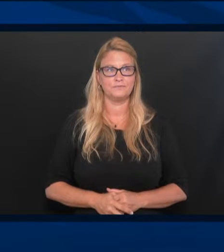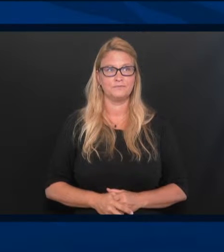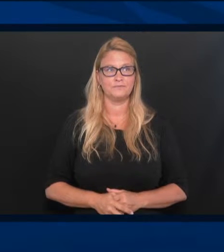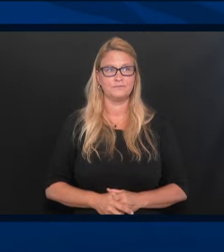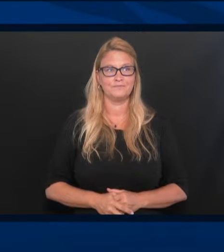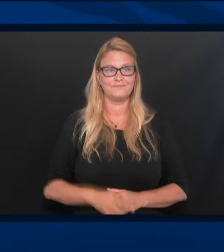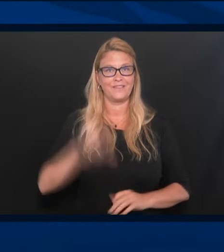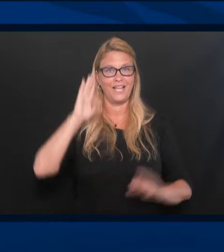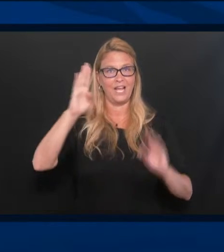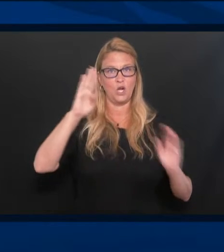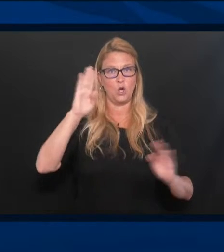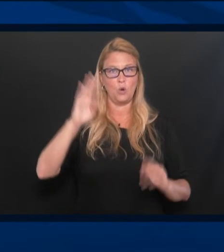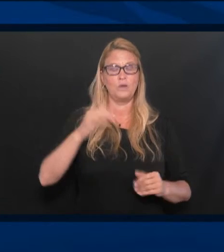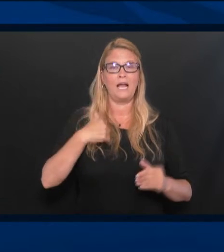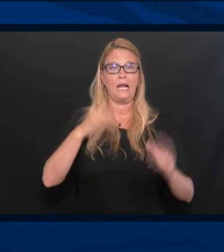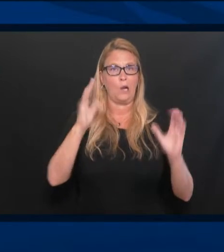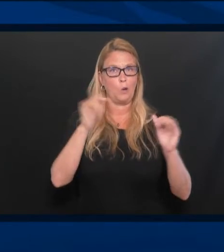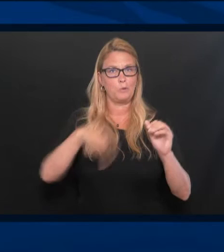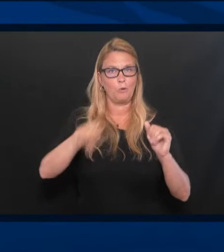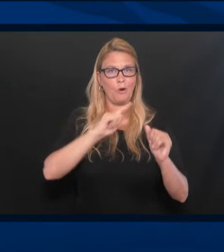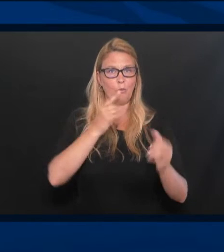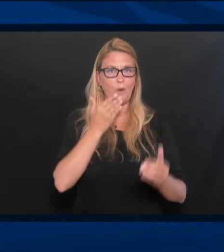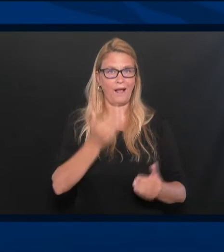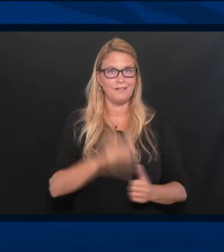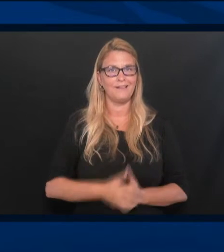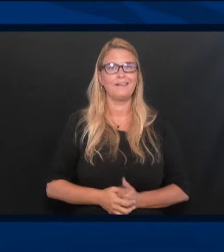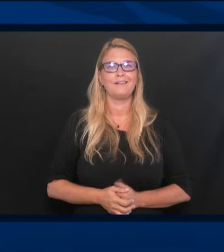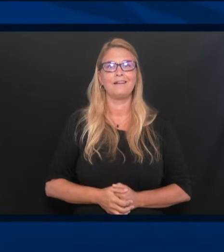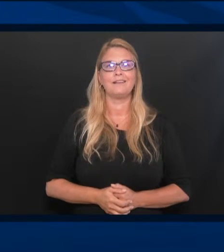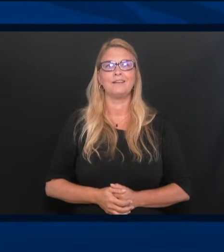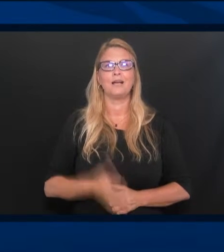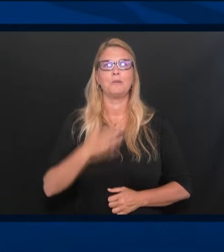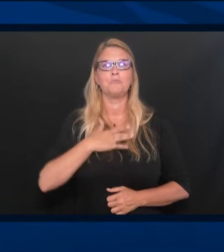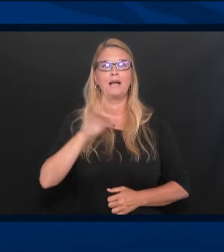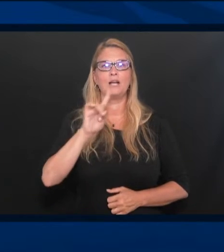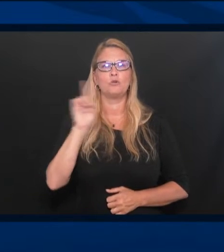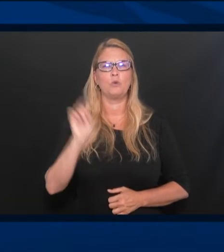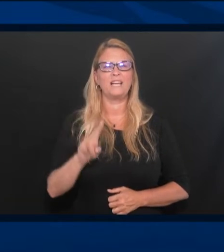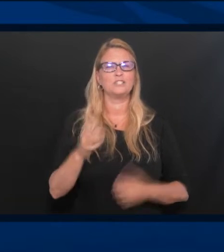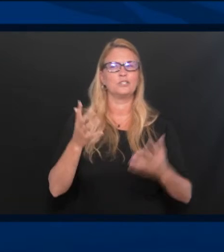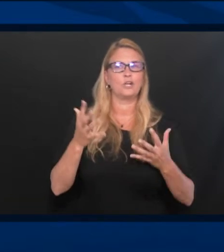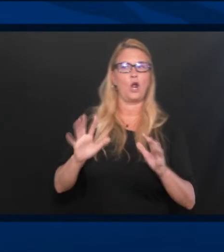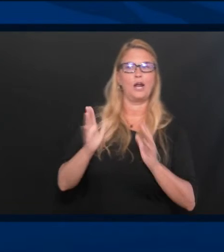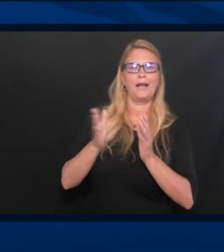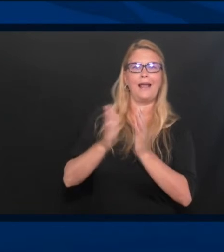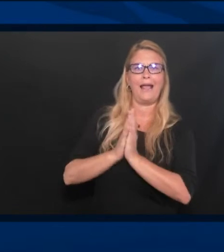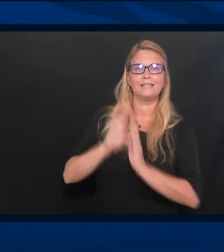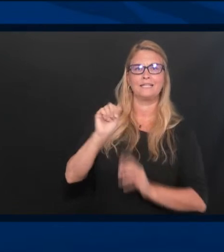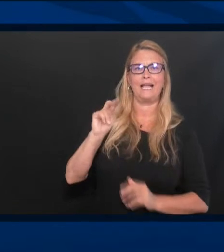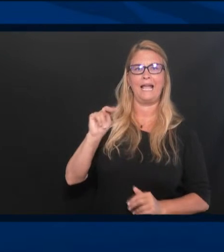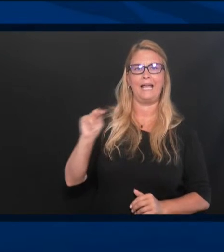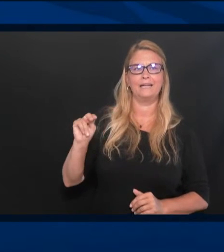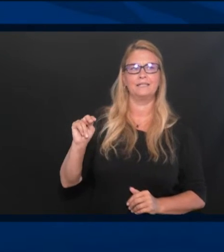How are you, Governor? Hope things are well. So my question was already asked by Ann Moore in regards